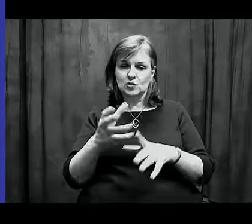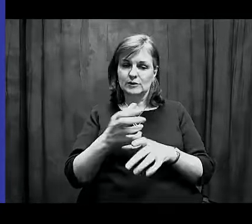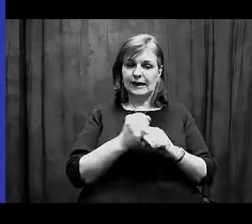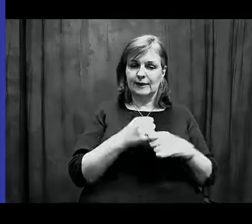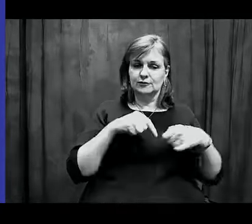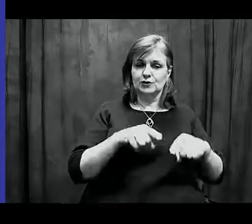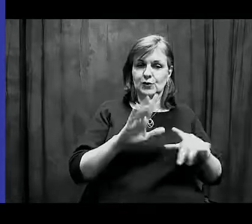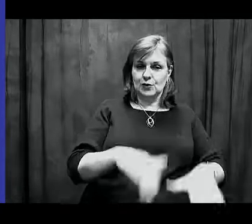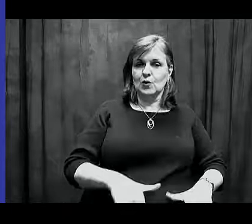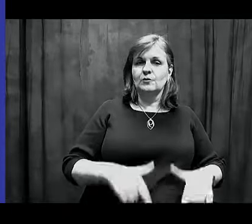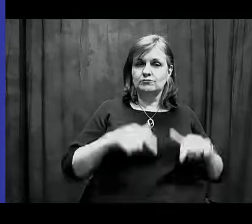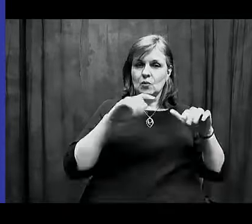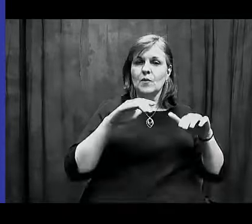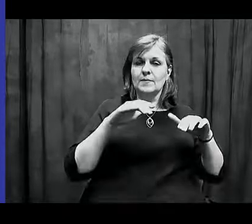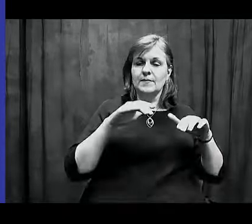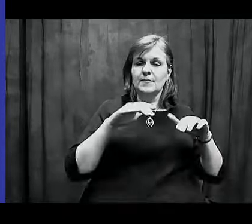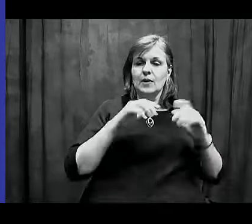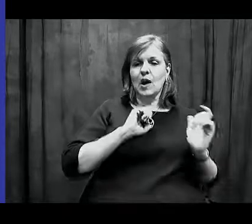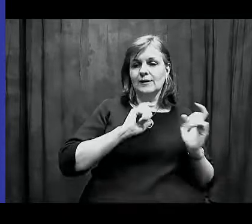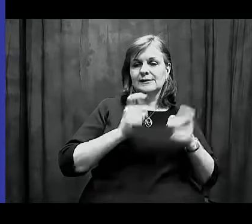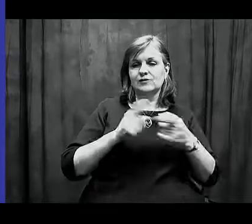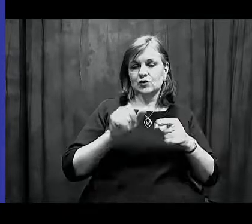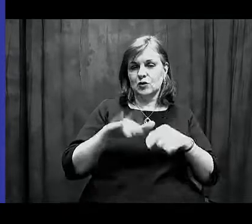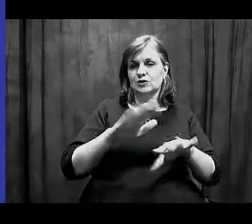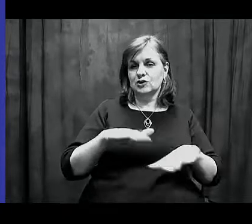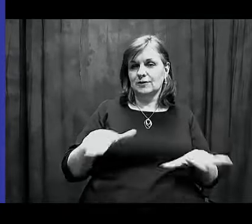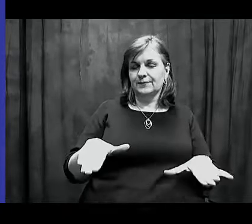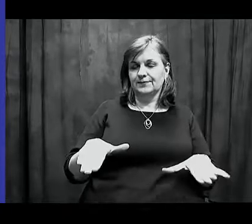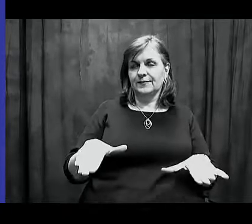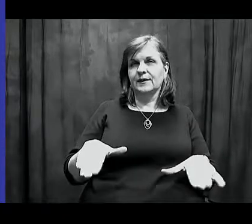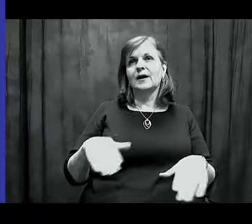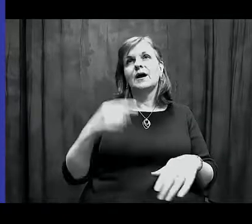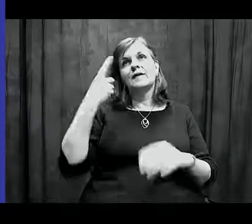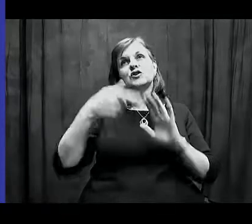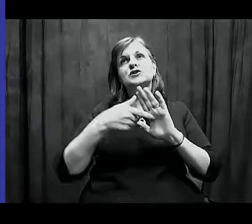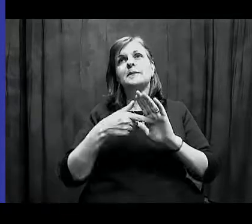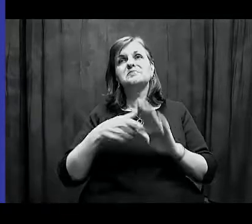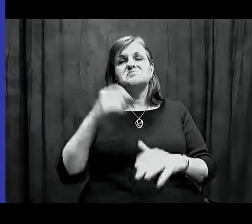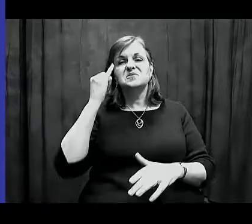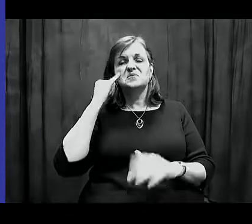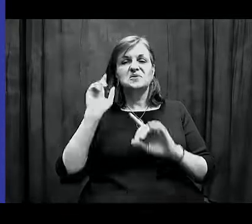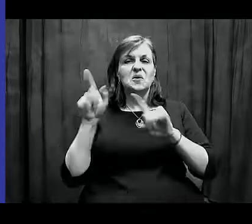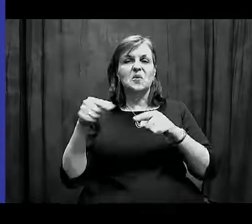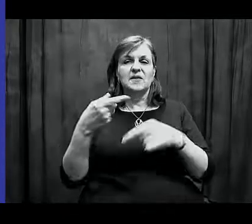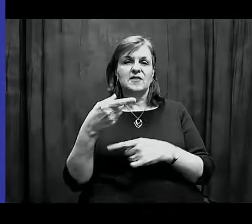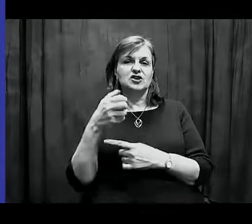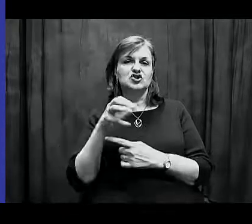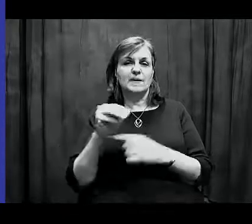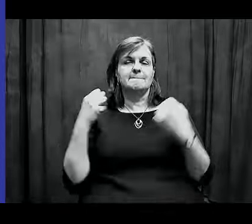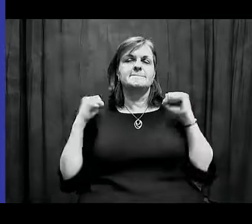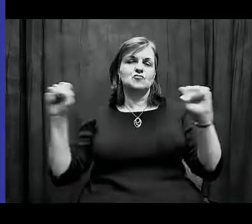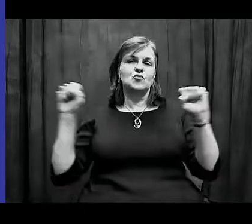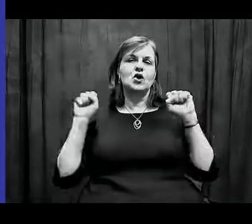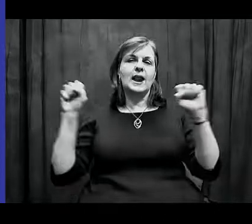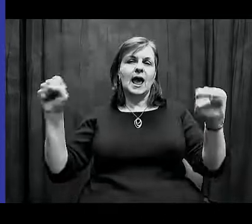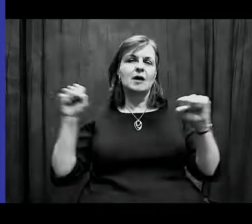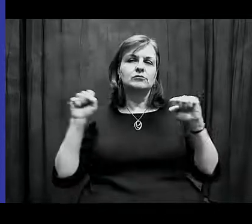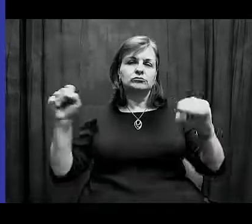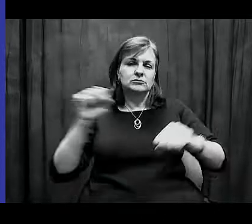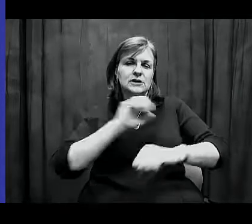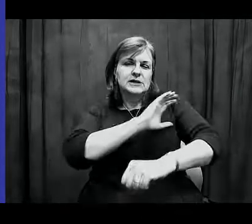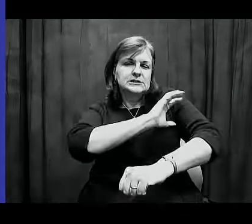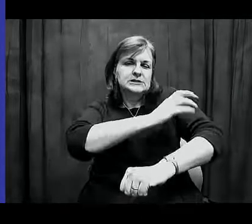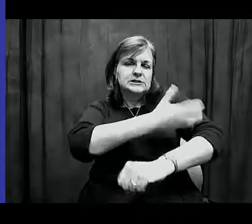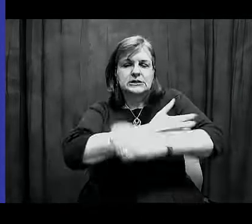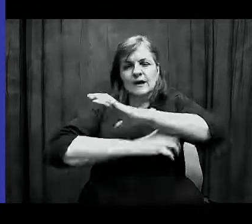acquired during your lifetime are passed on to your offspring, suggesting that if you spent a lot of time at